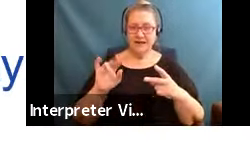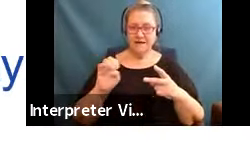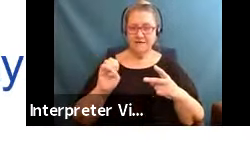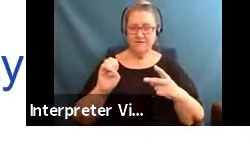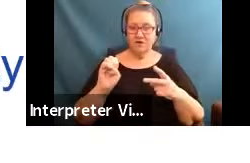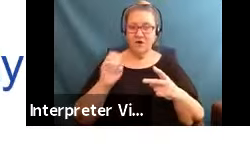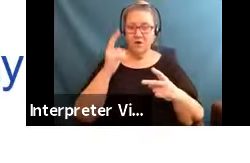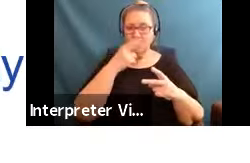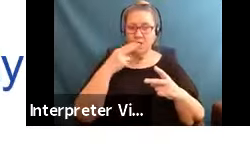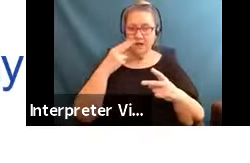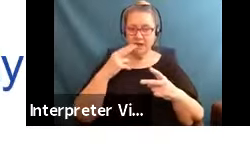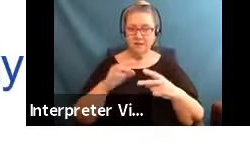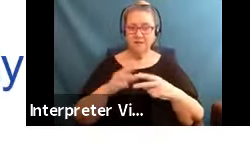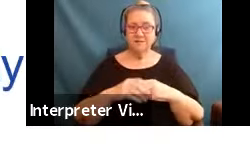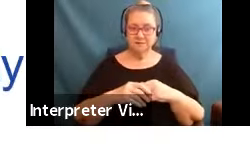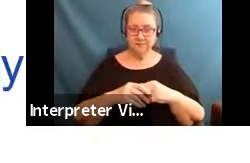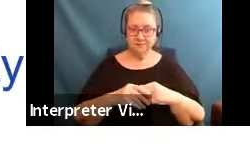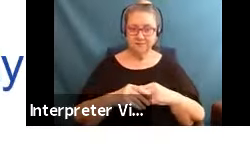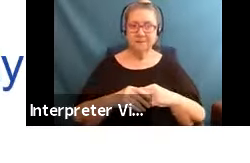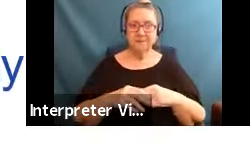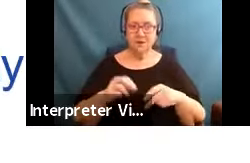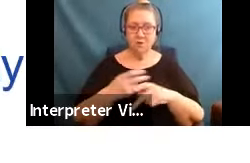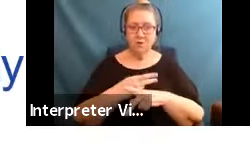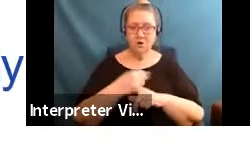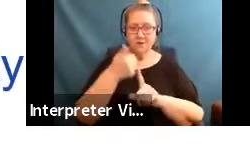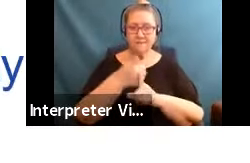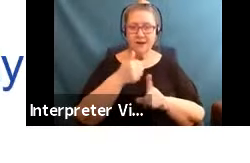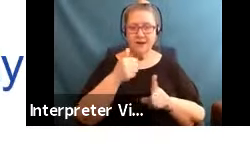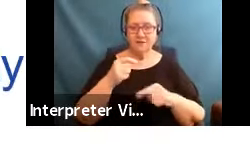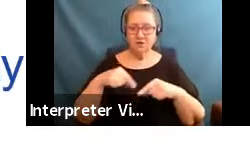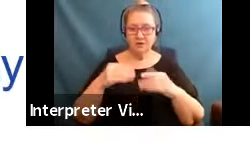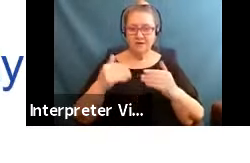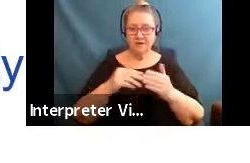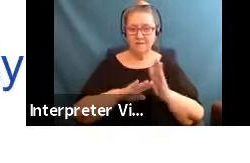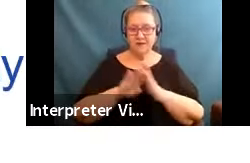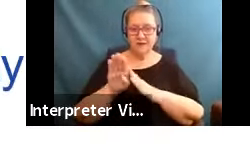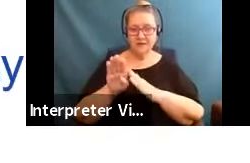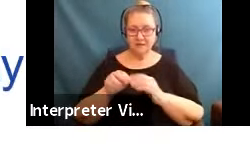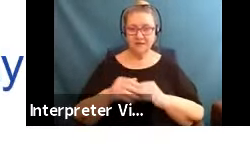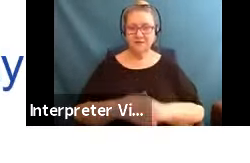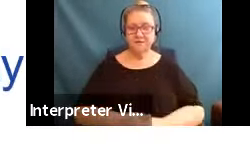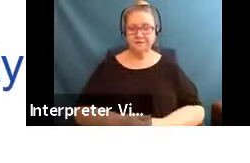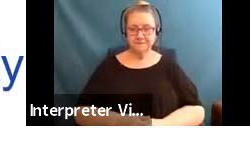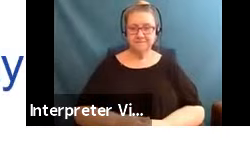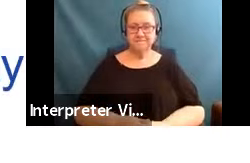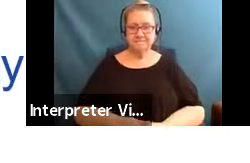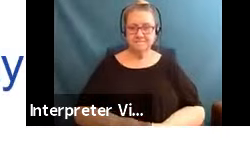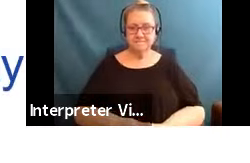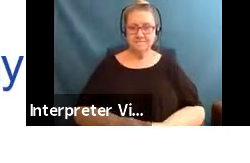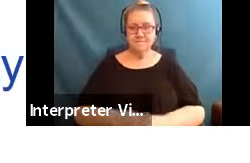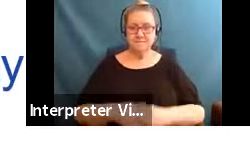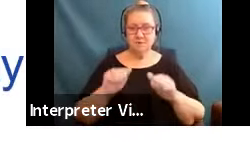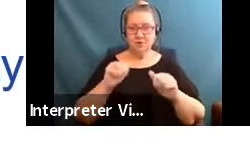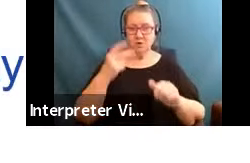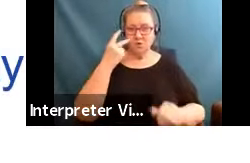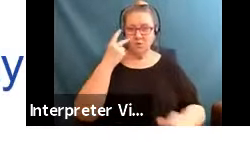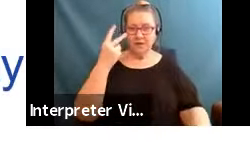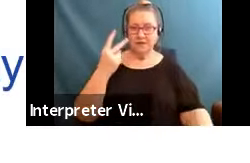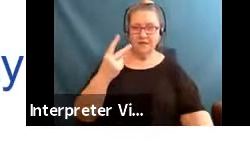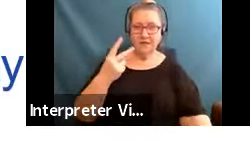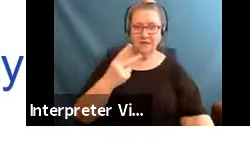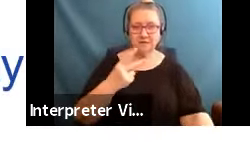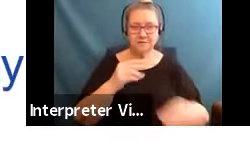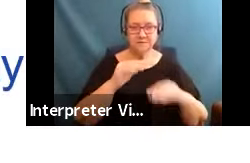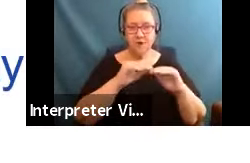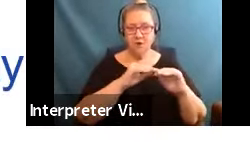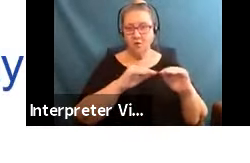had the highest disproportionate impact, especially during this peak. And then, you know, you can again see across the board as a